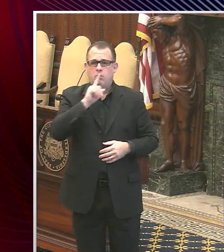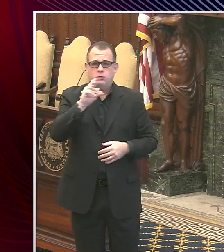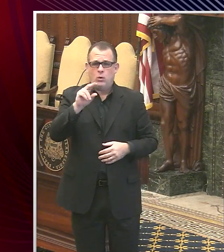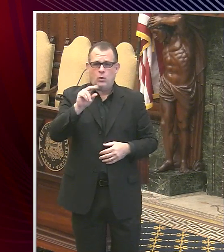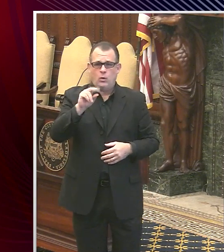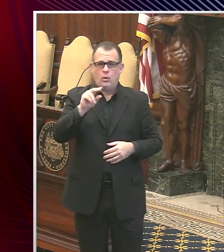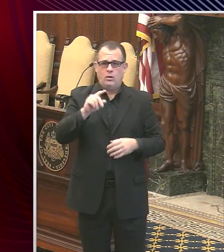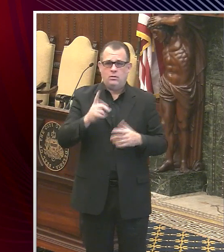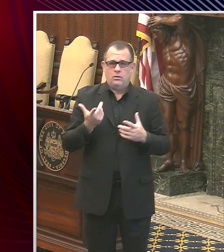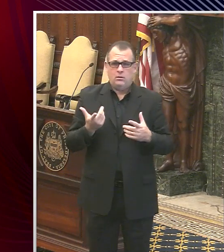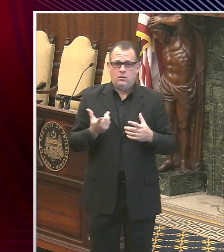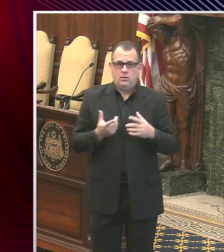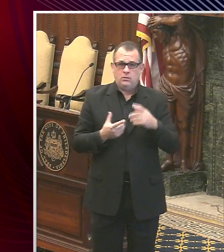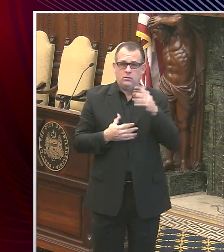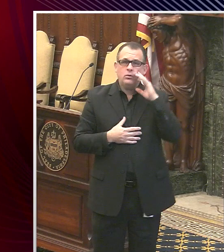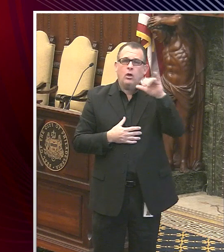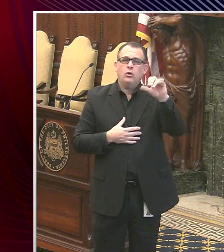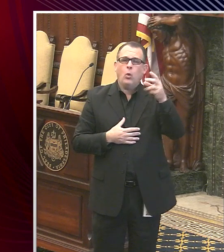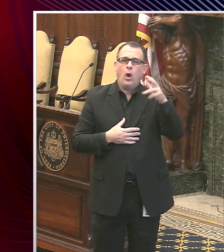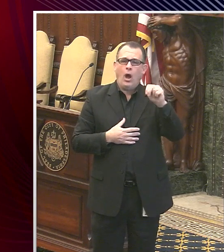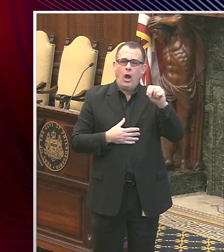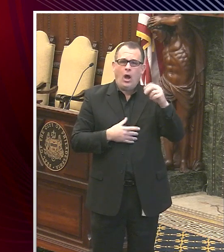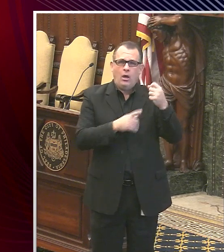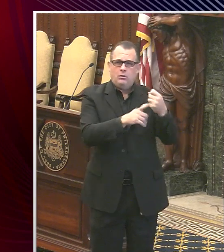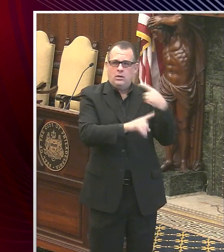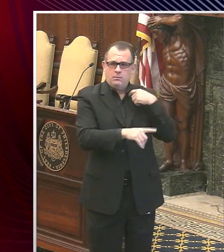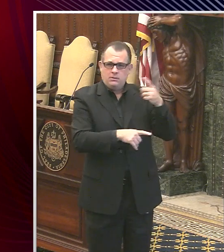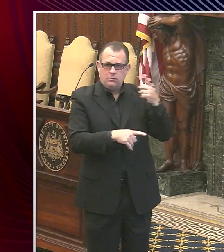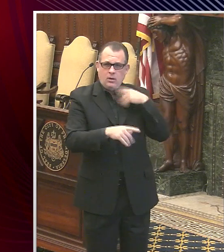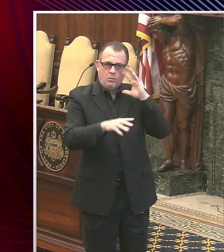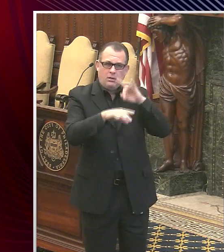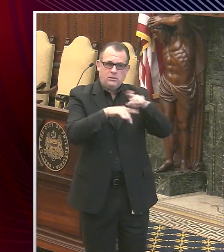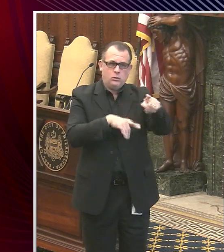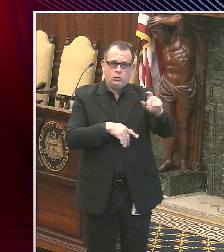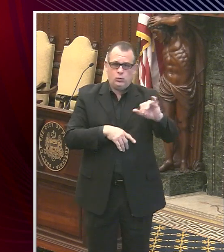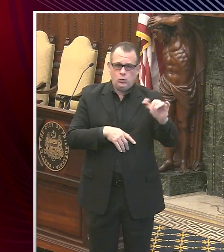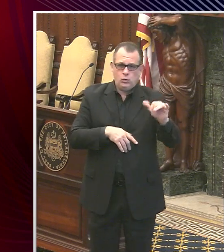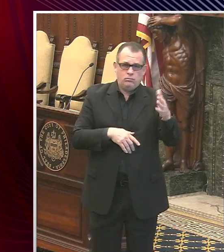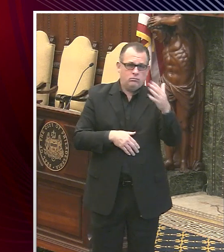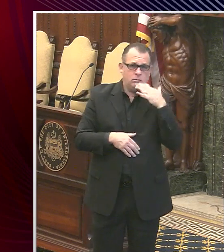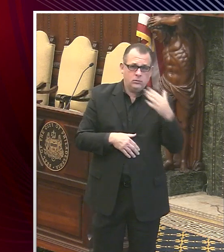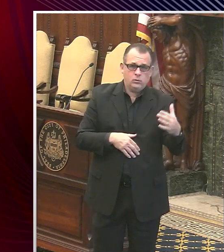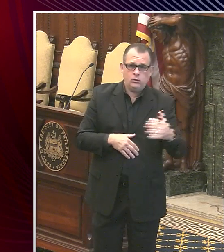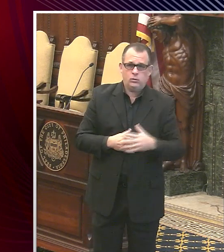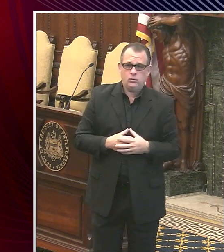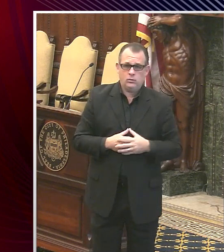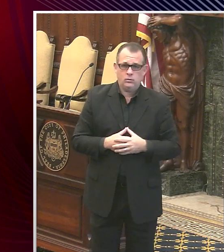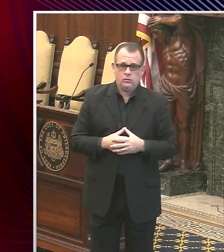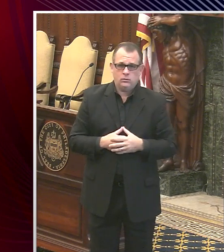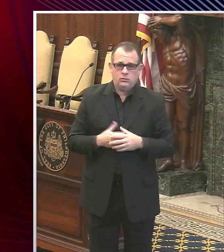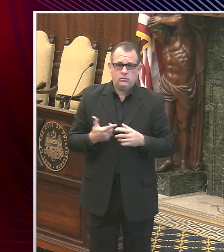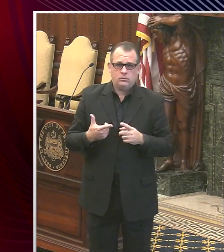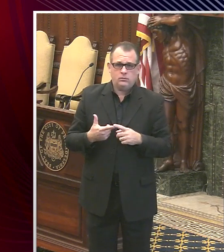Johan, if you email us, we can get that for you. Okay, will do. What's the status of student access centers now